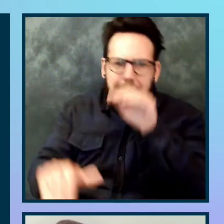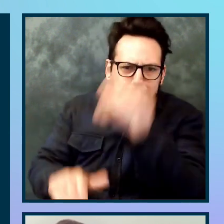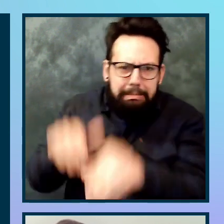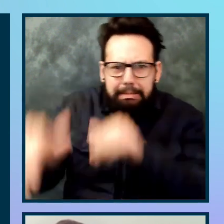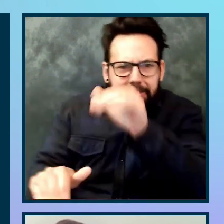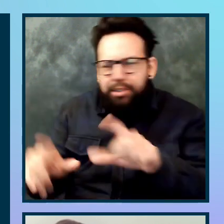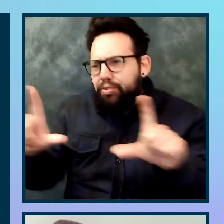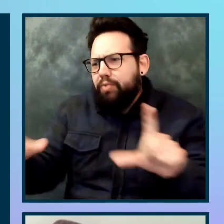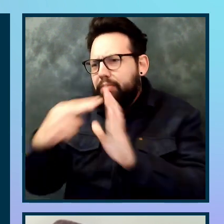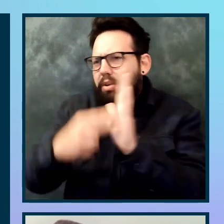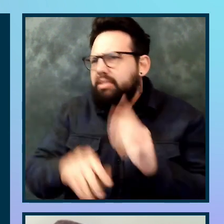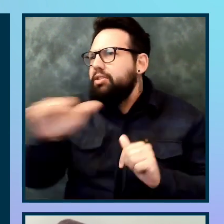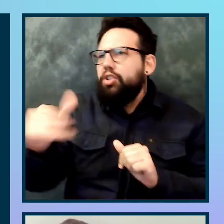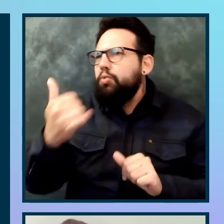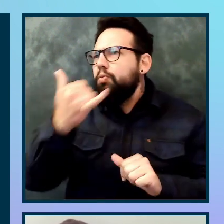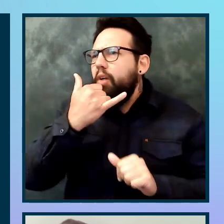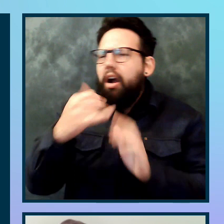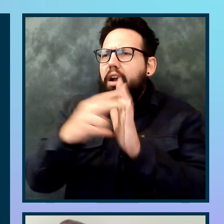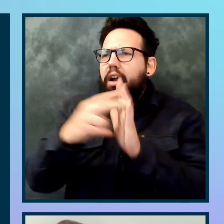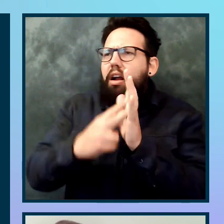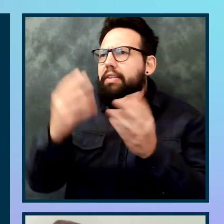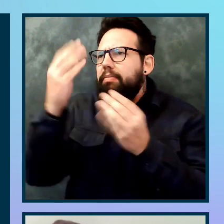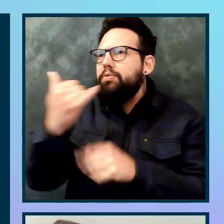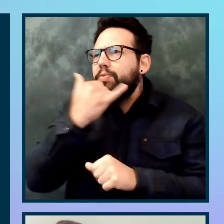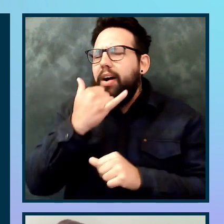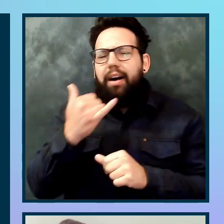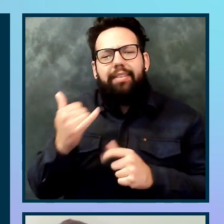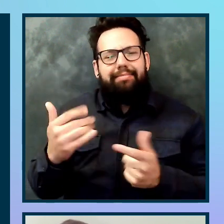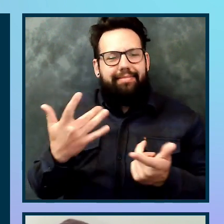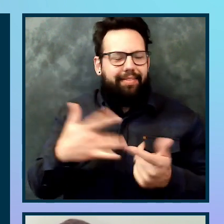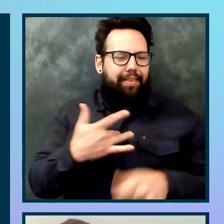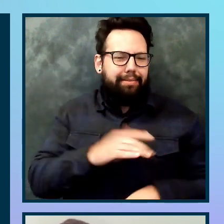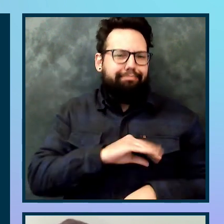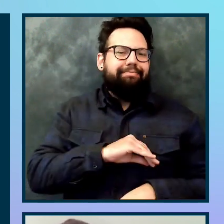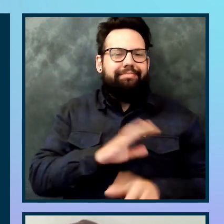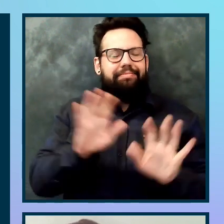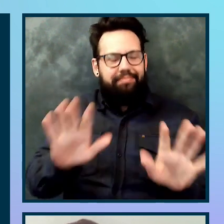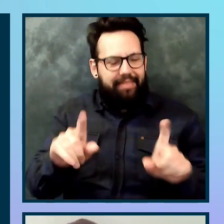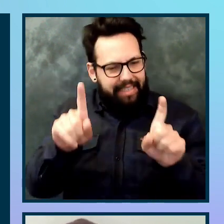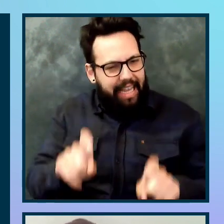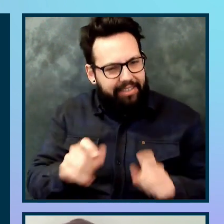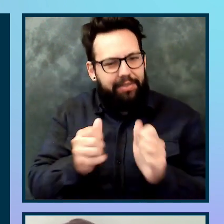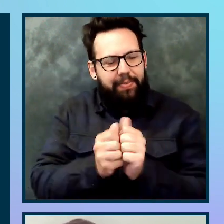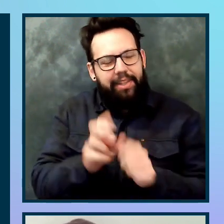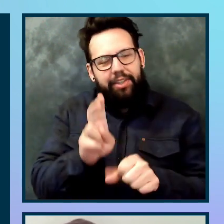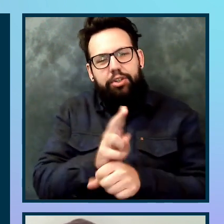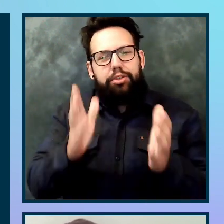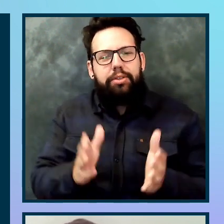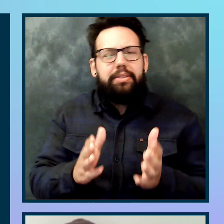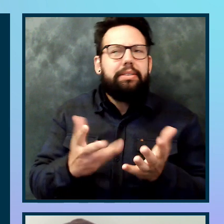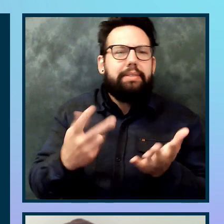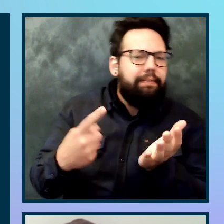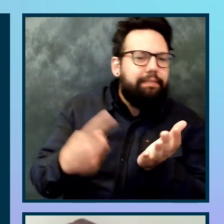they're wrong, that can kind of reduce the morale. And so again, test with your users, find out what makes sense, and determine